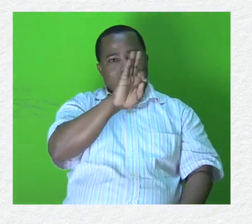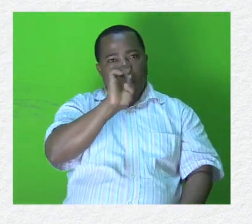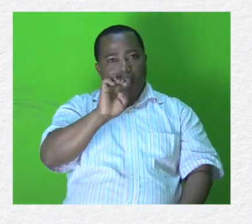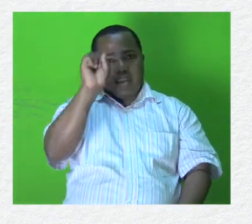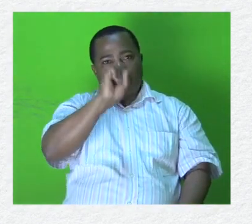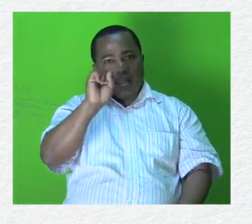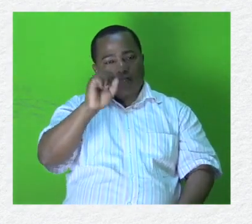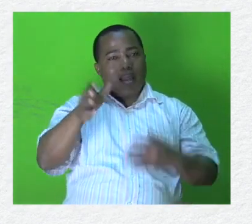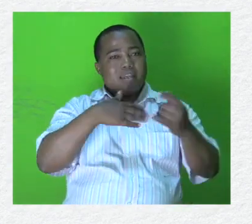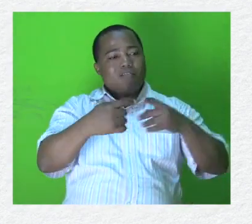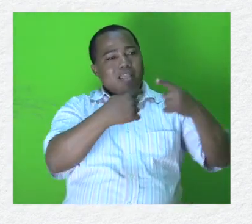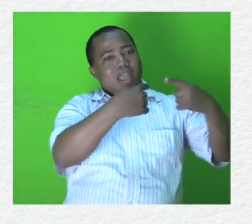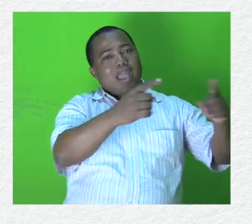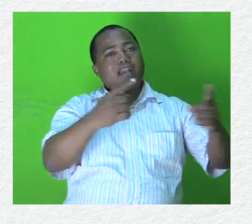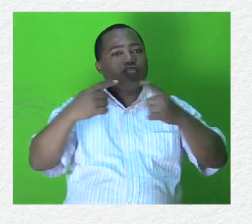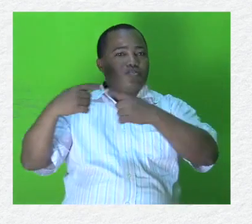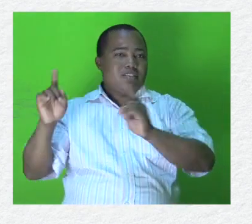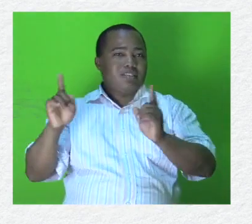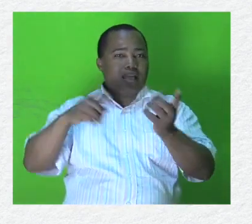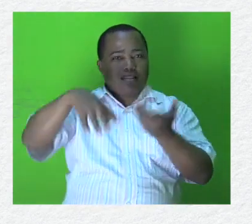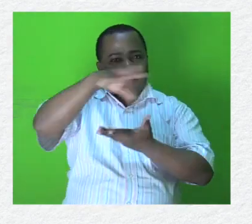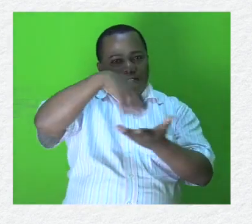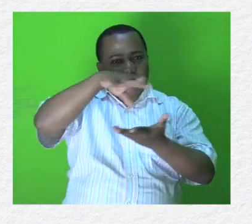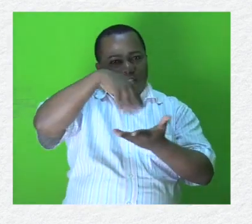will cause heterogeneous mixture.